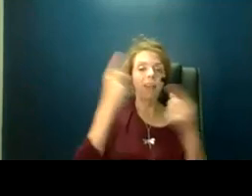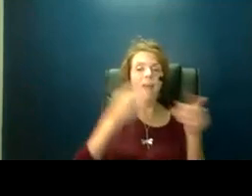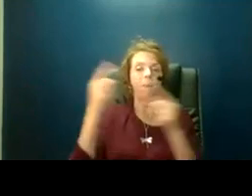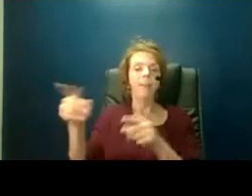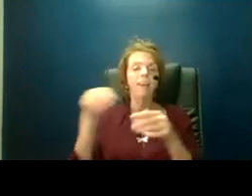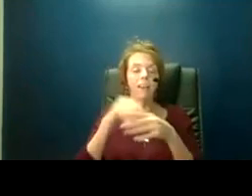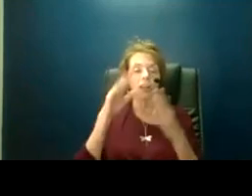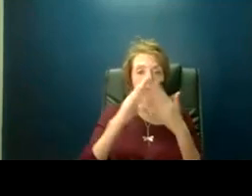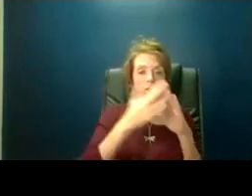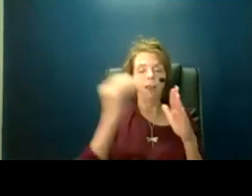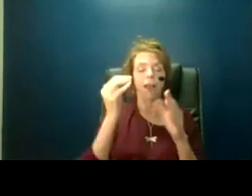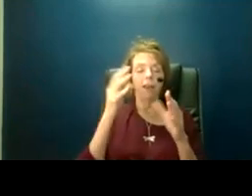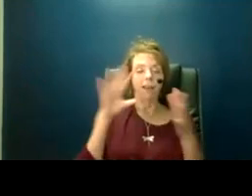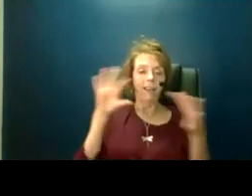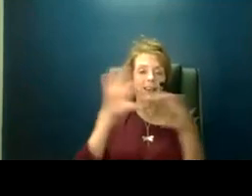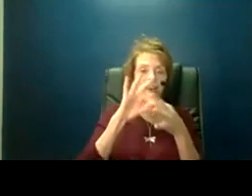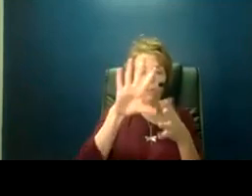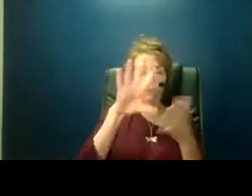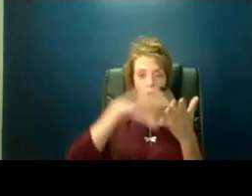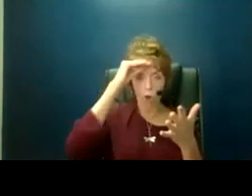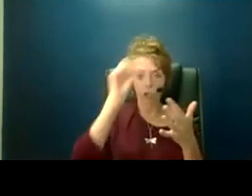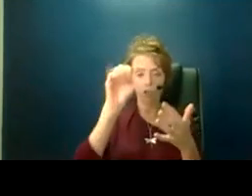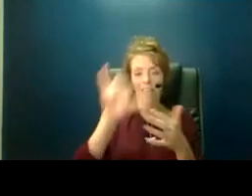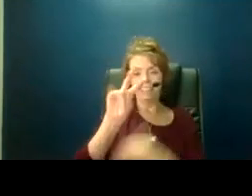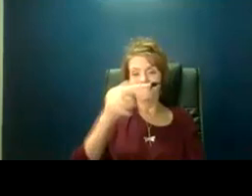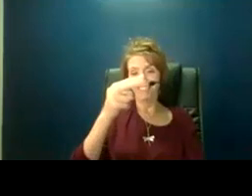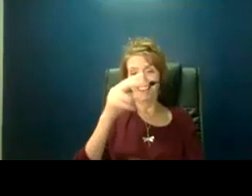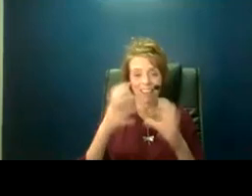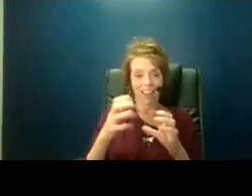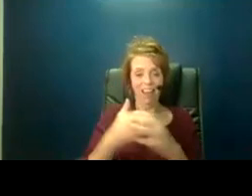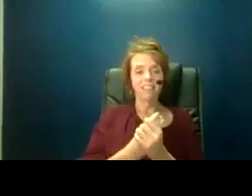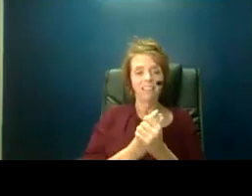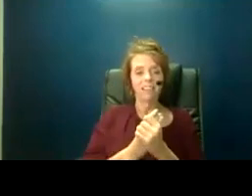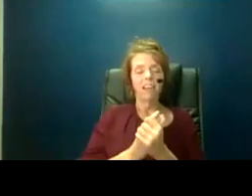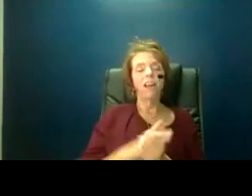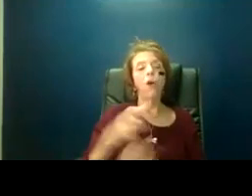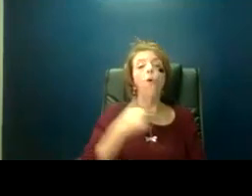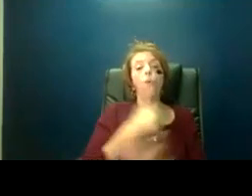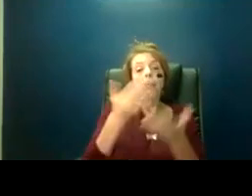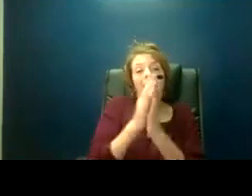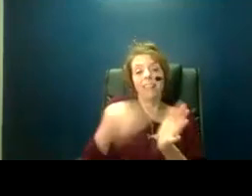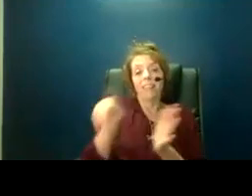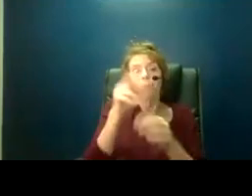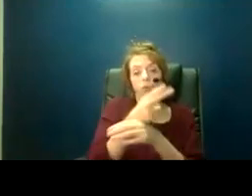to it? So in that second course, we asked them to use these